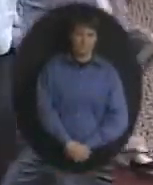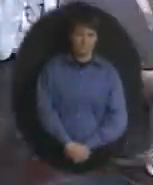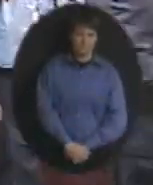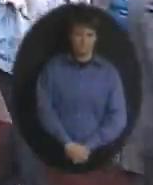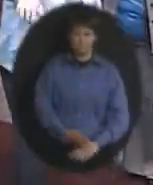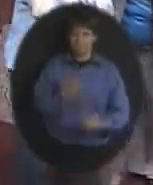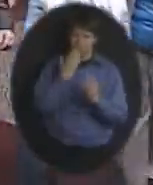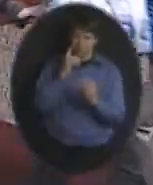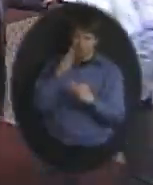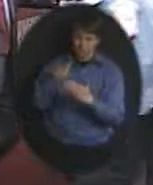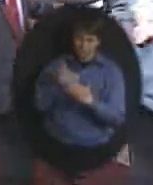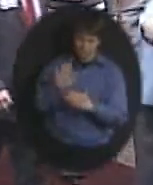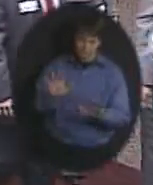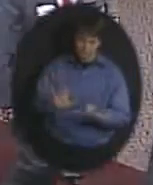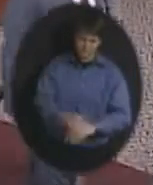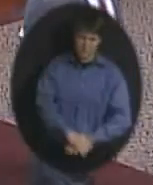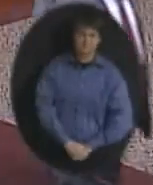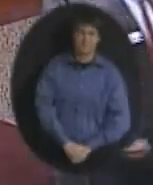Thank you for all you do.